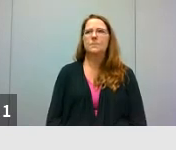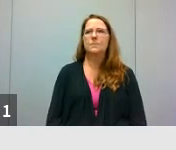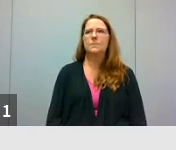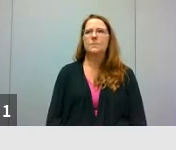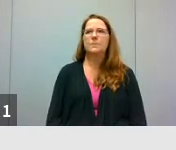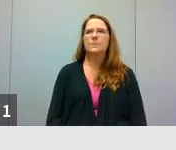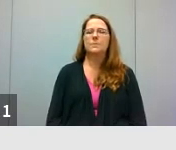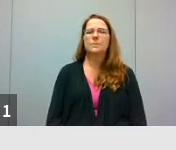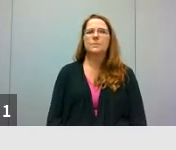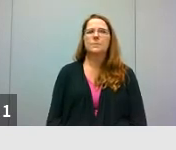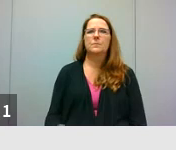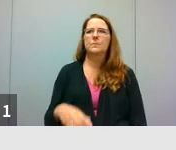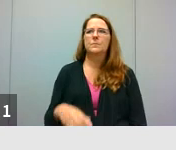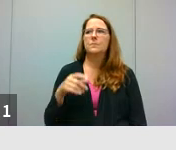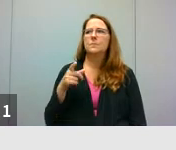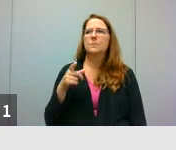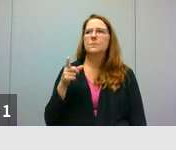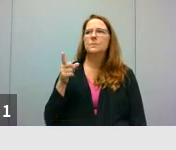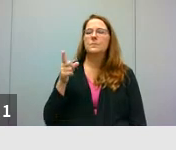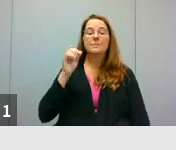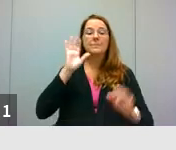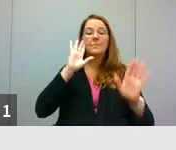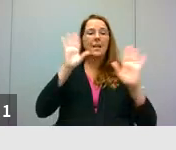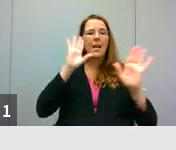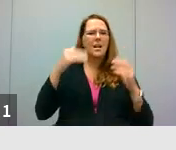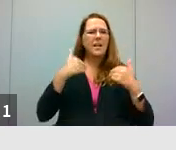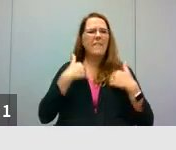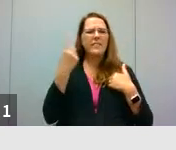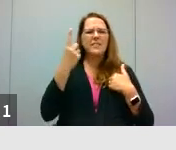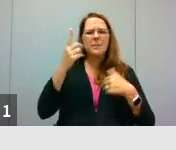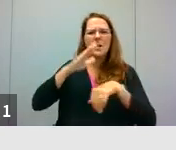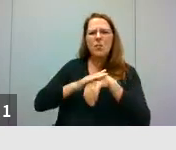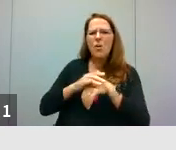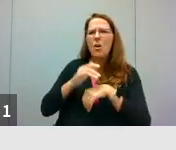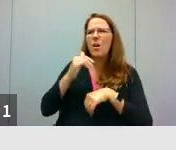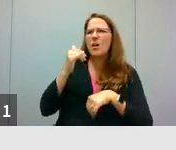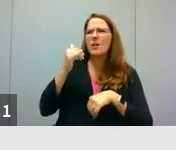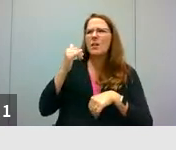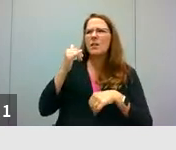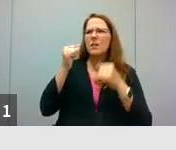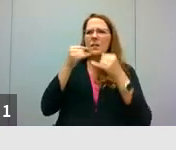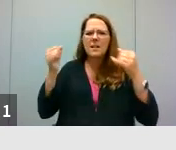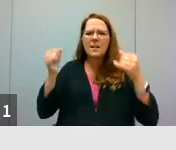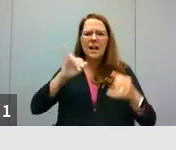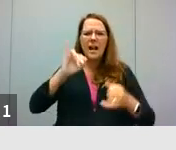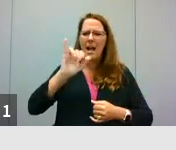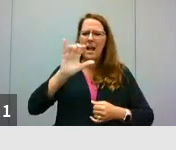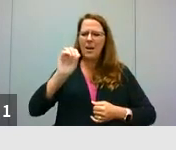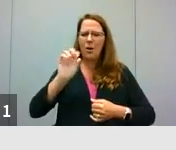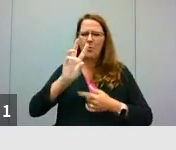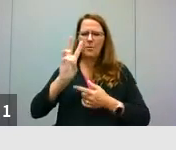Yeah. I'm still, hi, we have somebody on the line that is labeled IOW